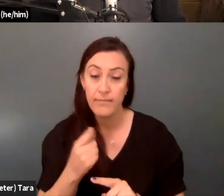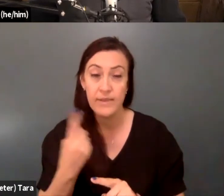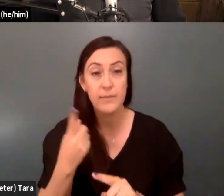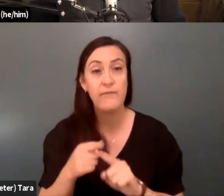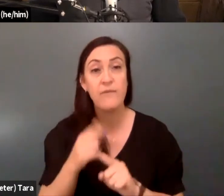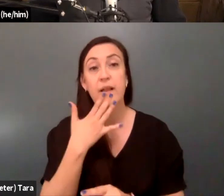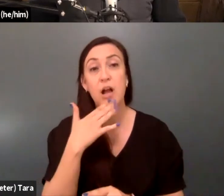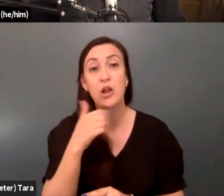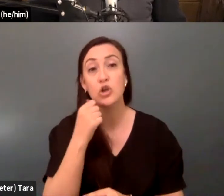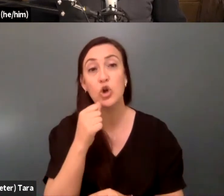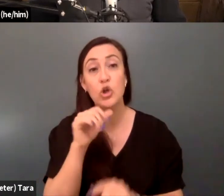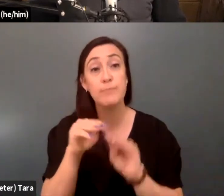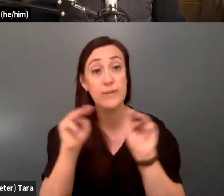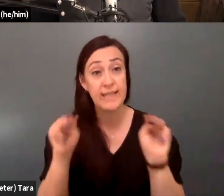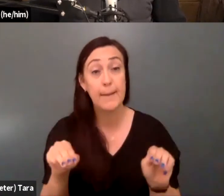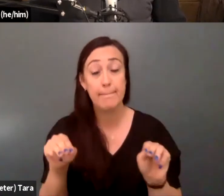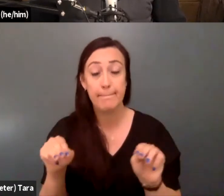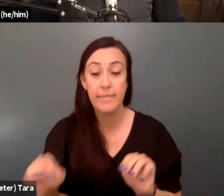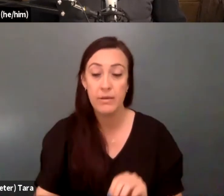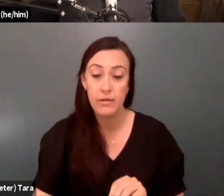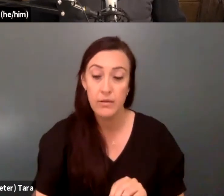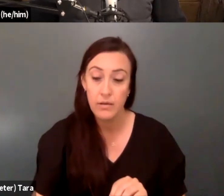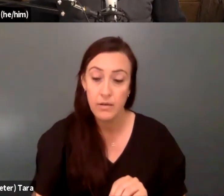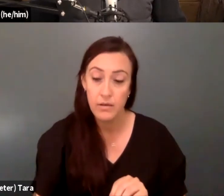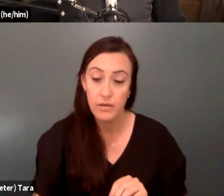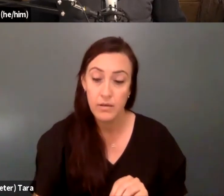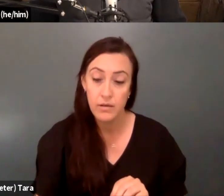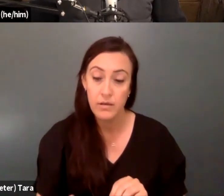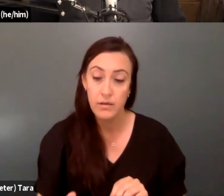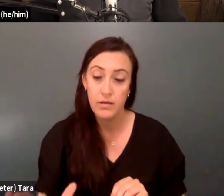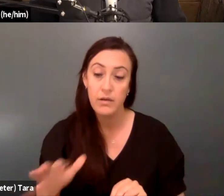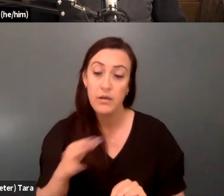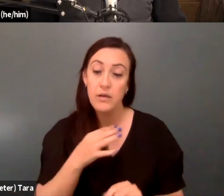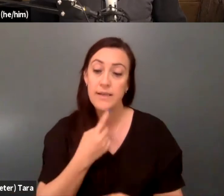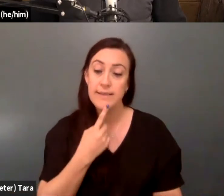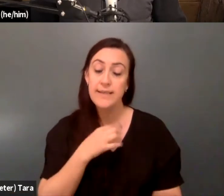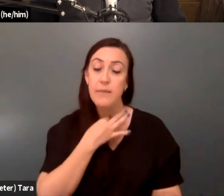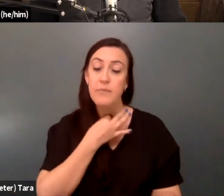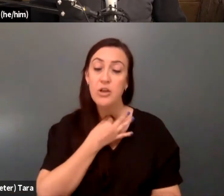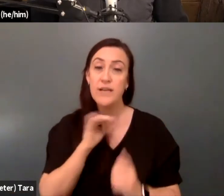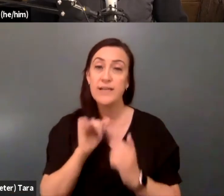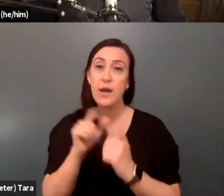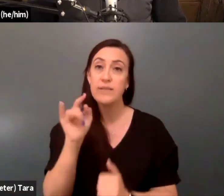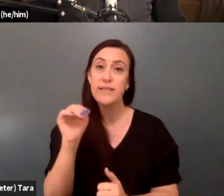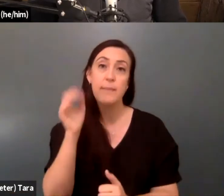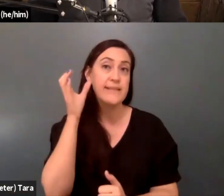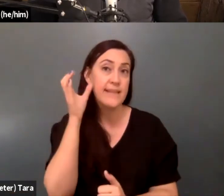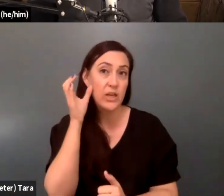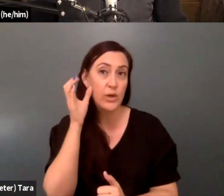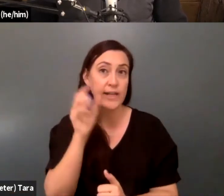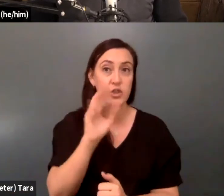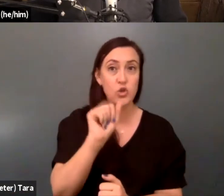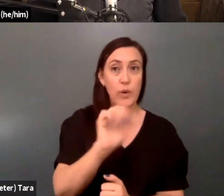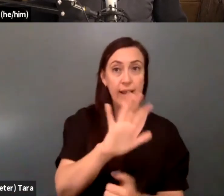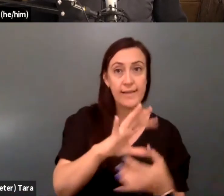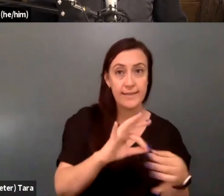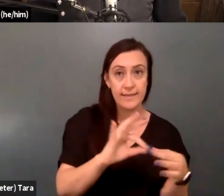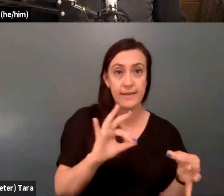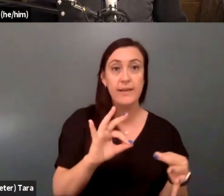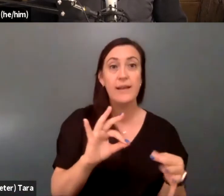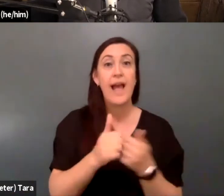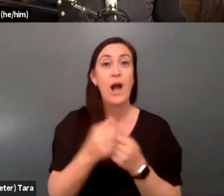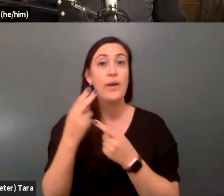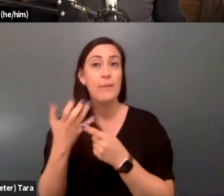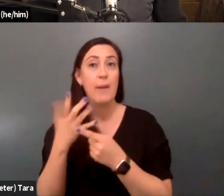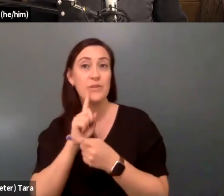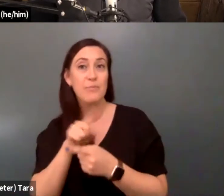Girls Museum. I'm curious about how Tim is hearing what Toya is saying and how he might respond to some